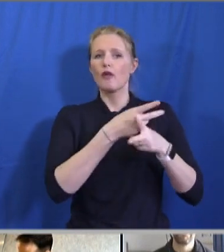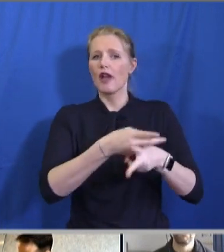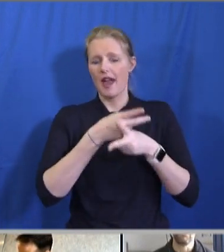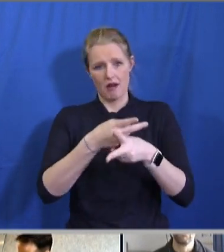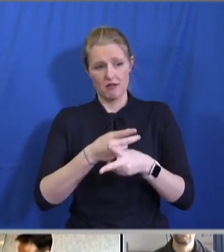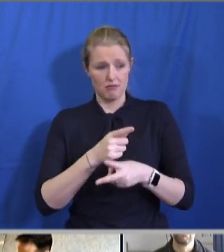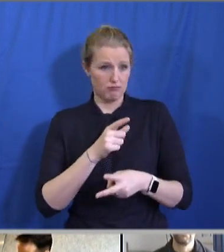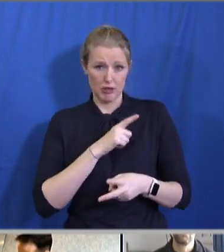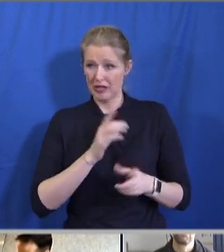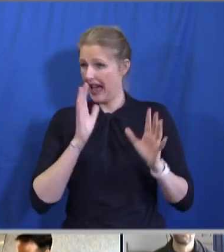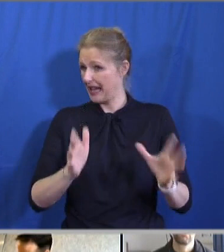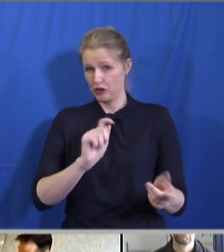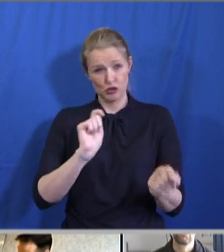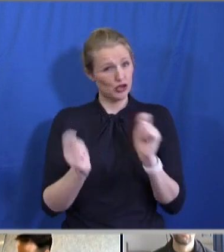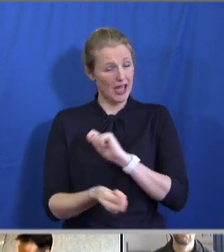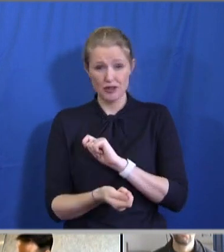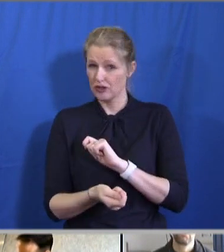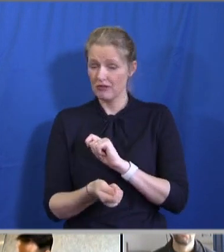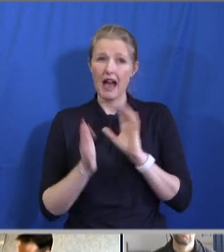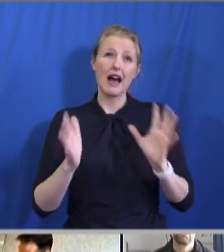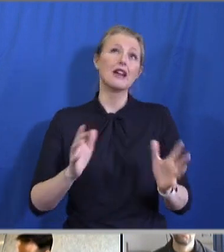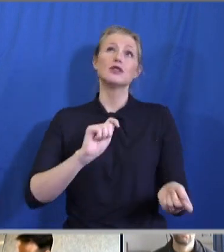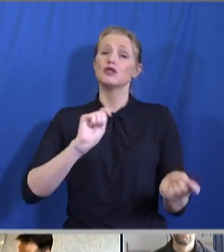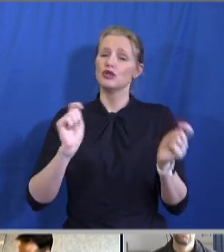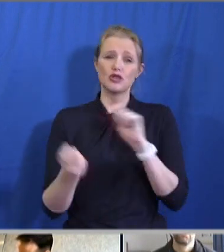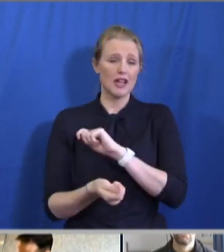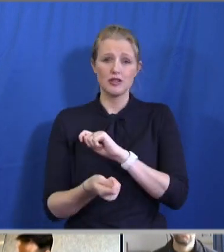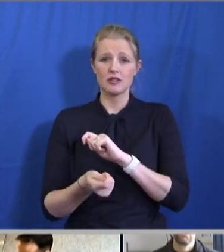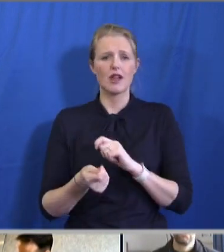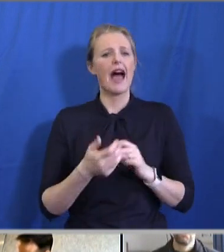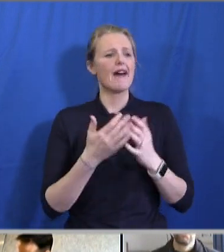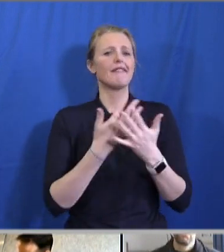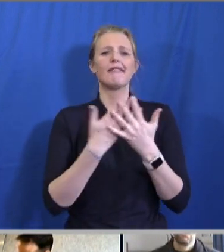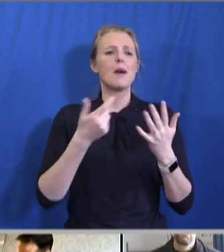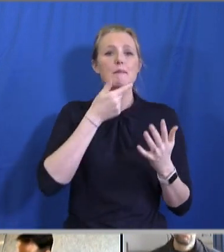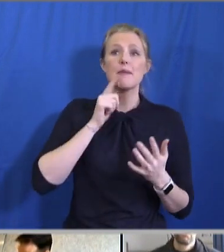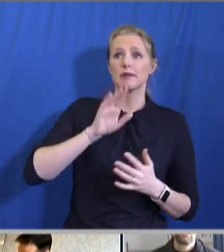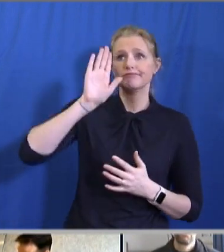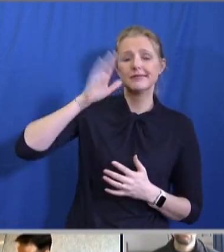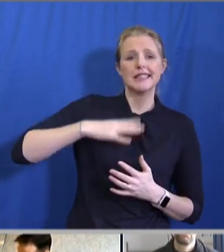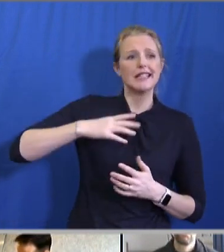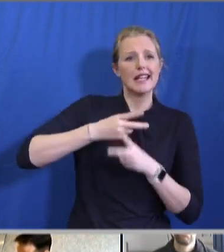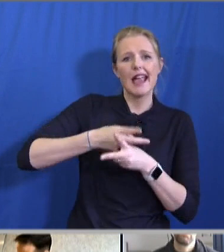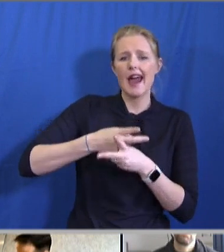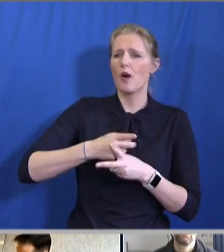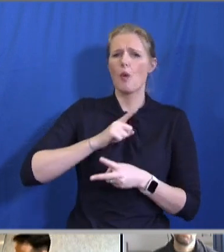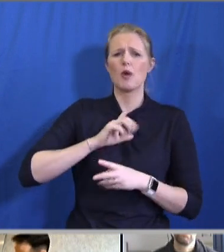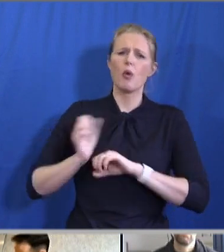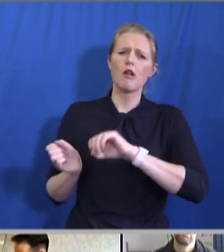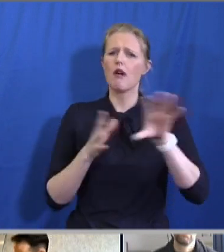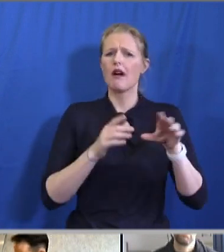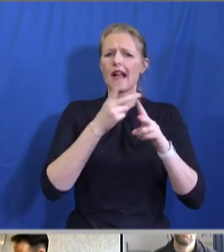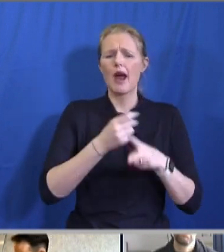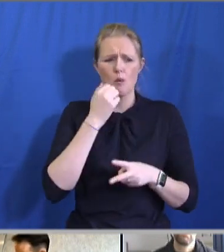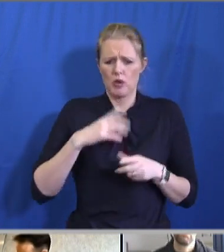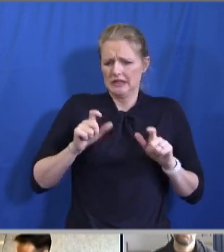demands of the number of packages that we have, the people who want to stay in their own homes receiving the support, as you